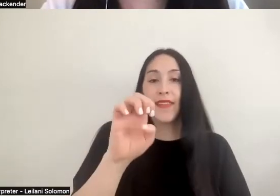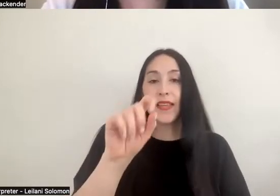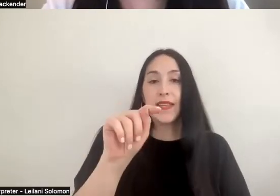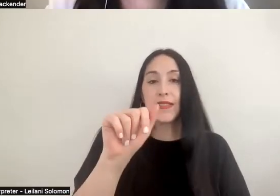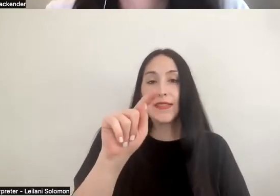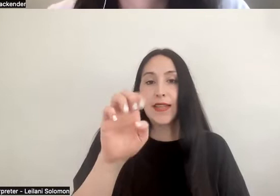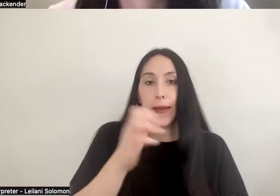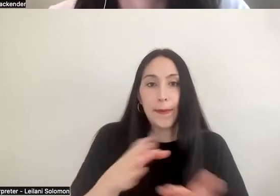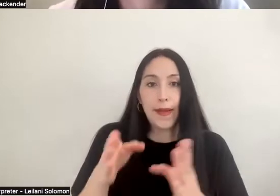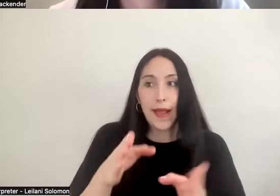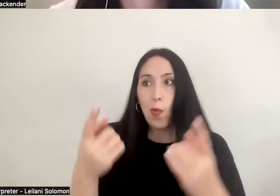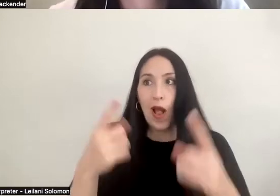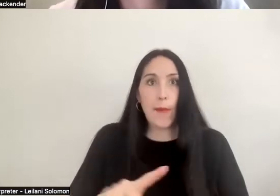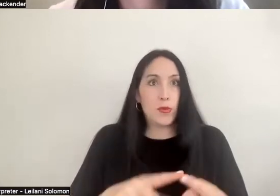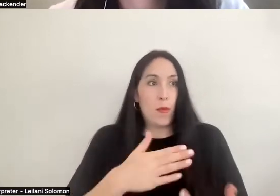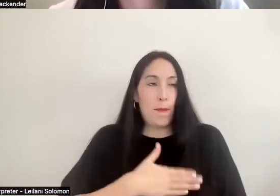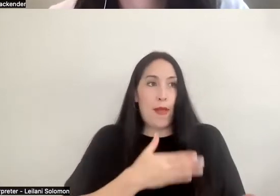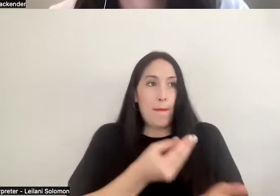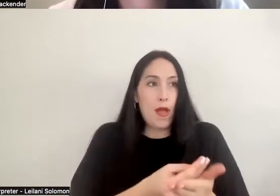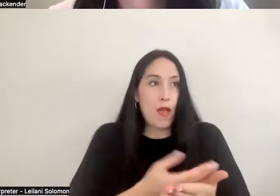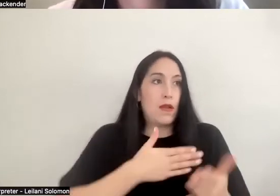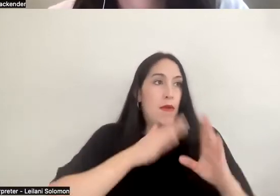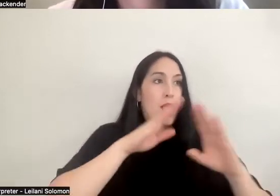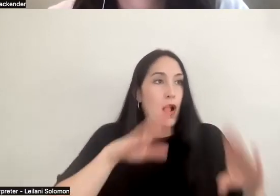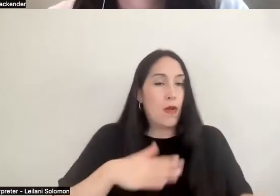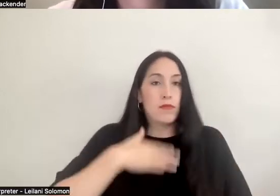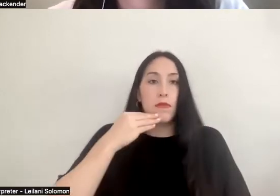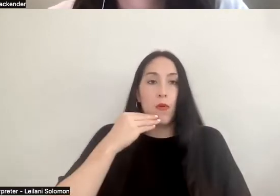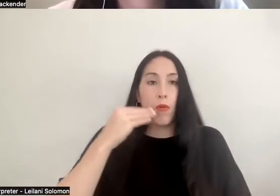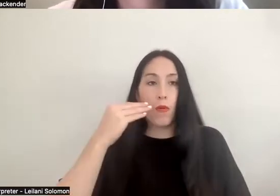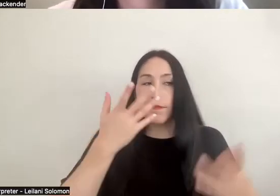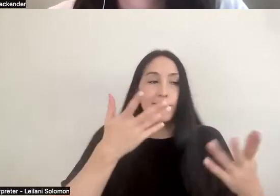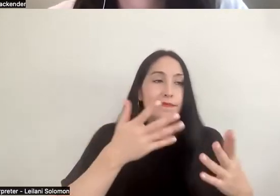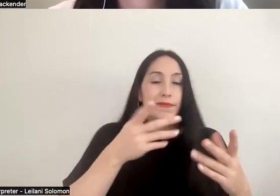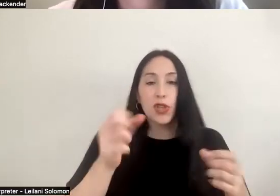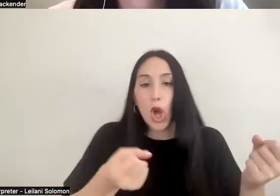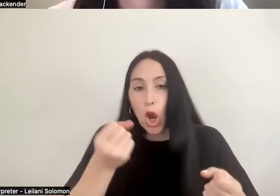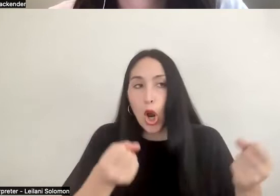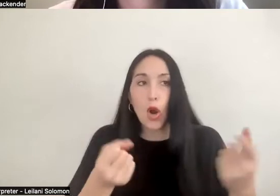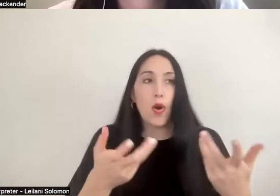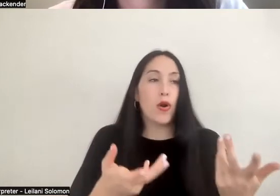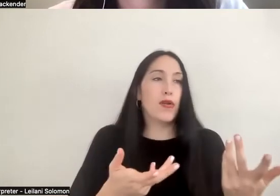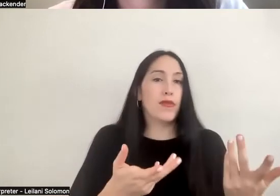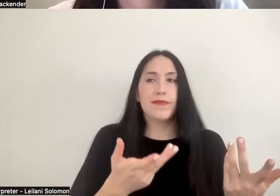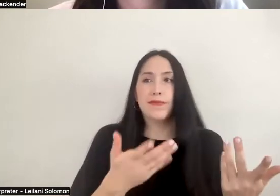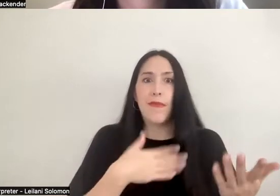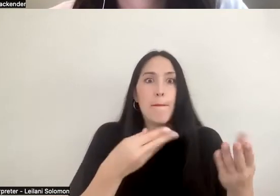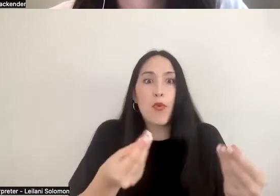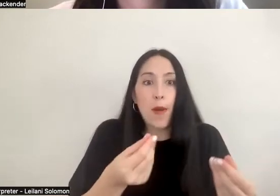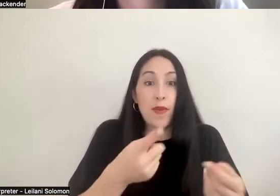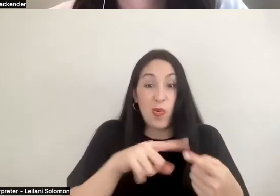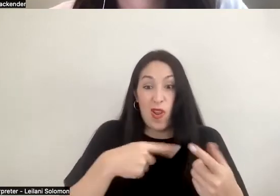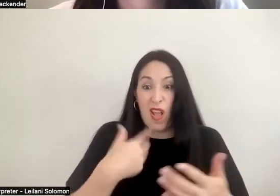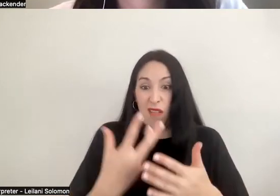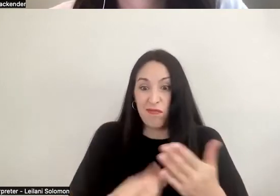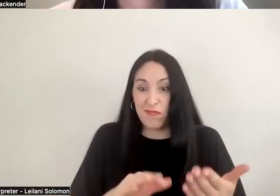if I pass, my house, my vehicles, if you have multiple homes or vehicles, how that gets distributed,